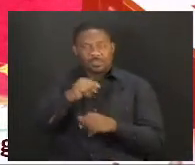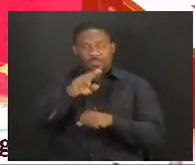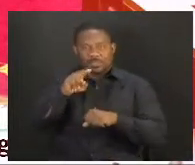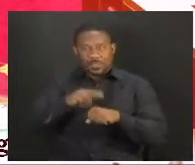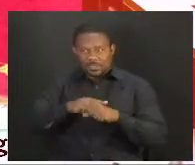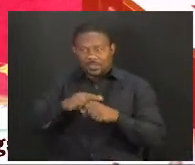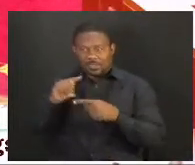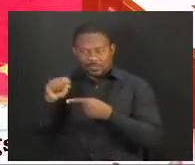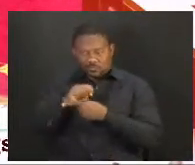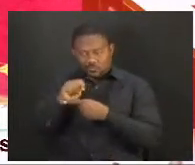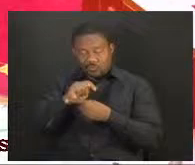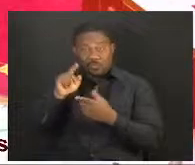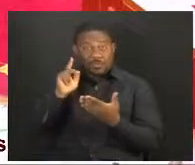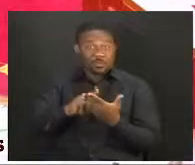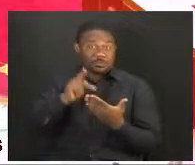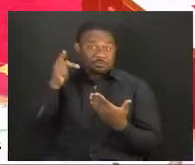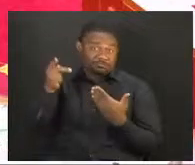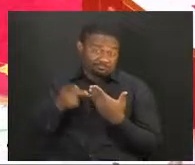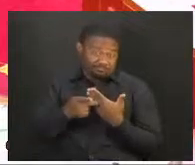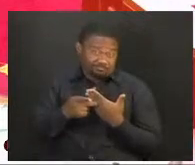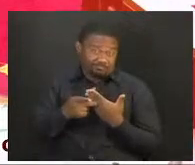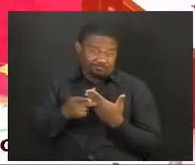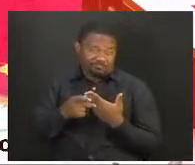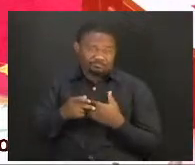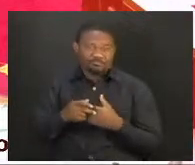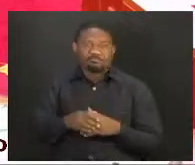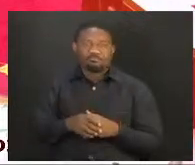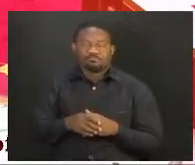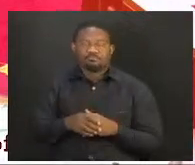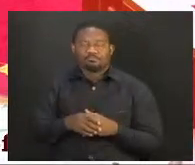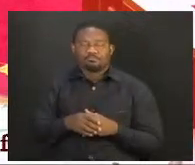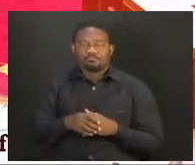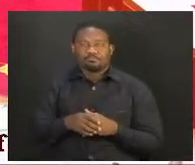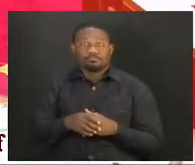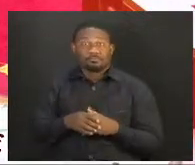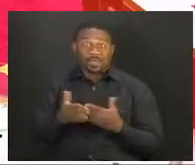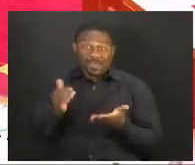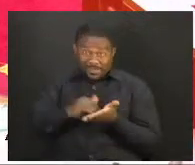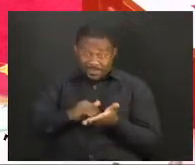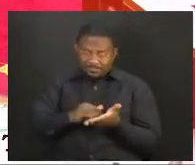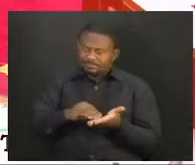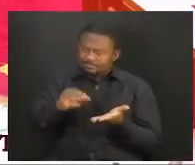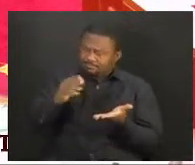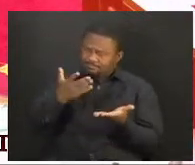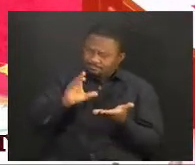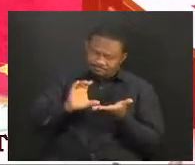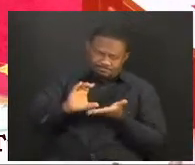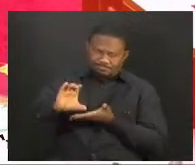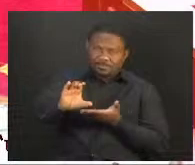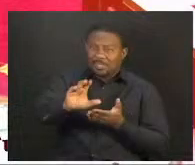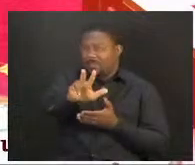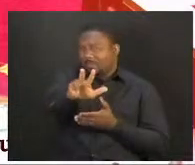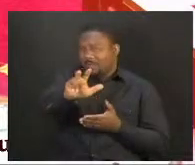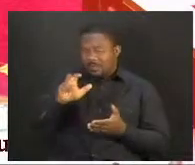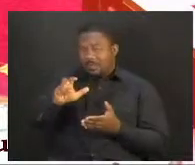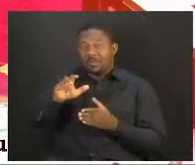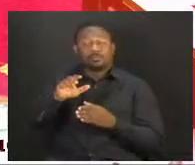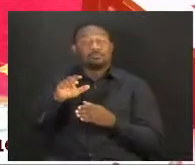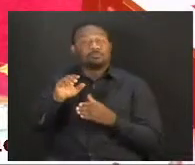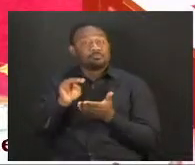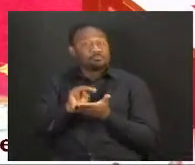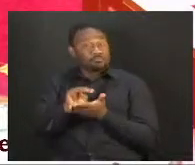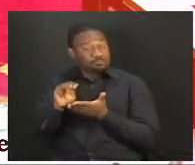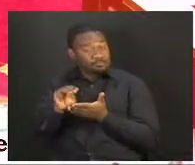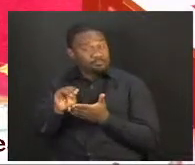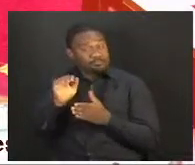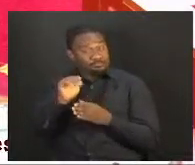Program. Mr. Speaker, I repeat, we have also allocated an amount of 300 million Ghana